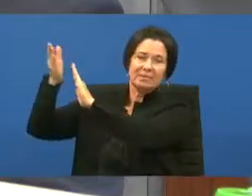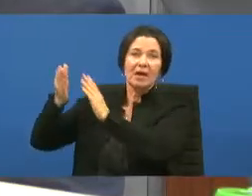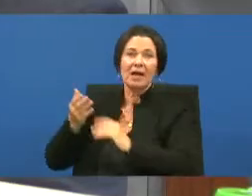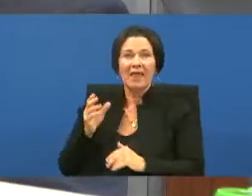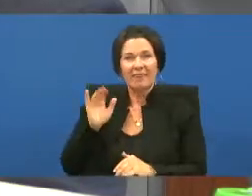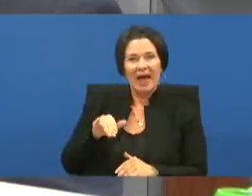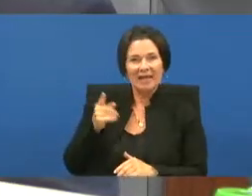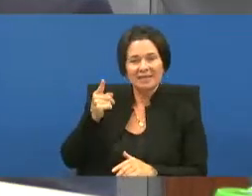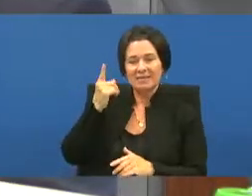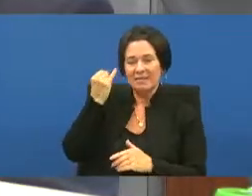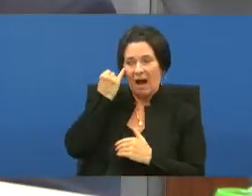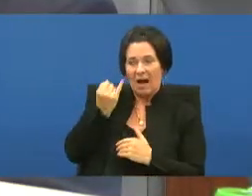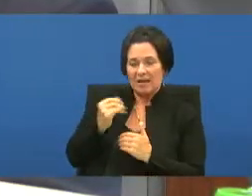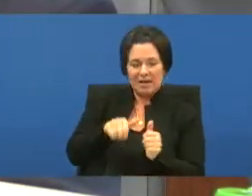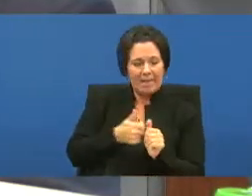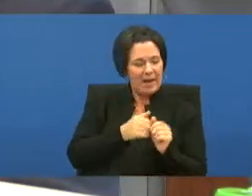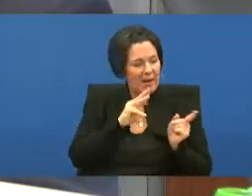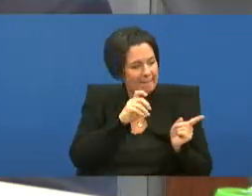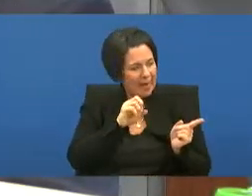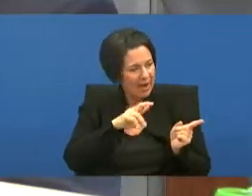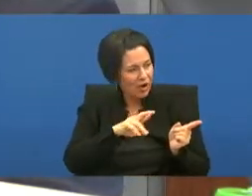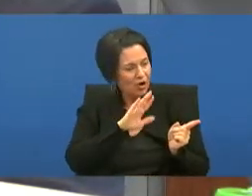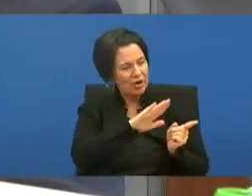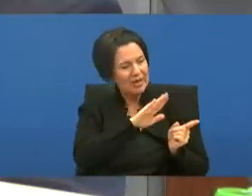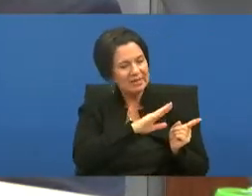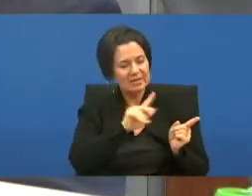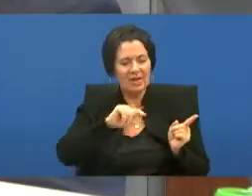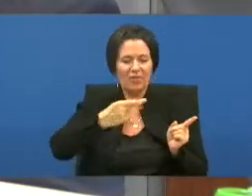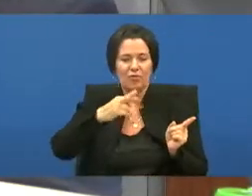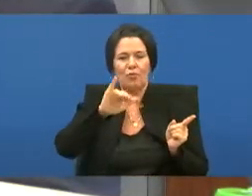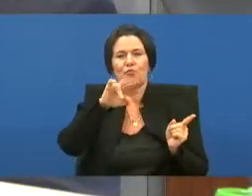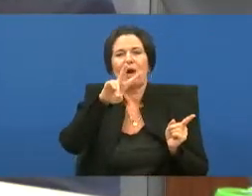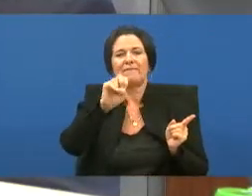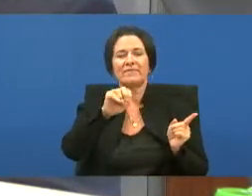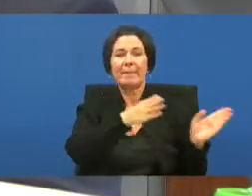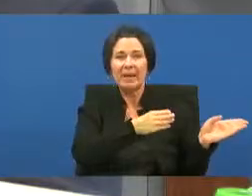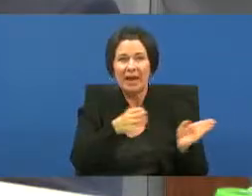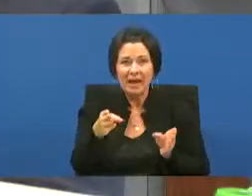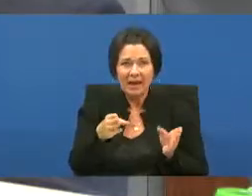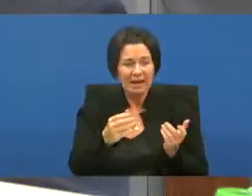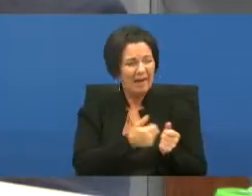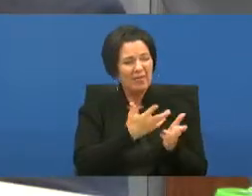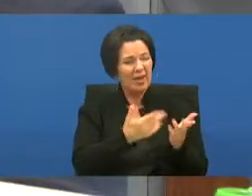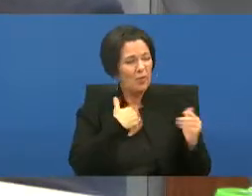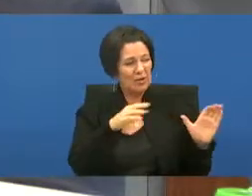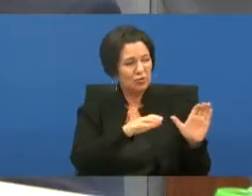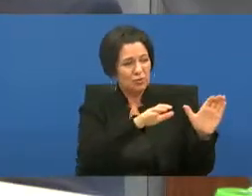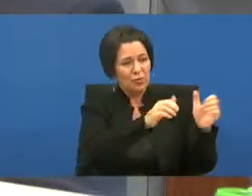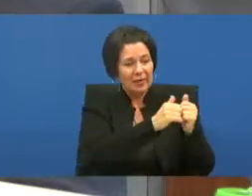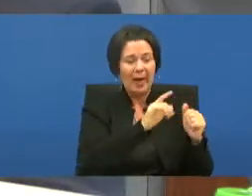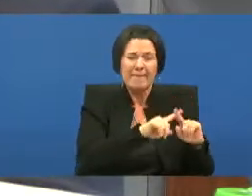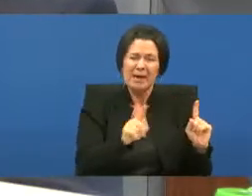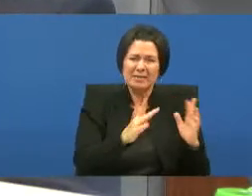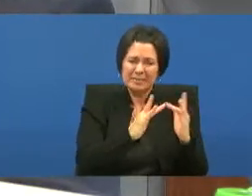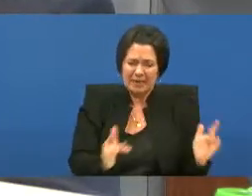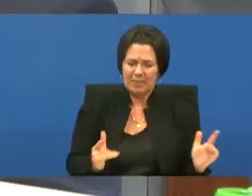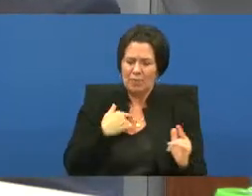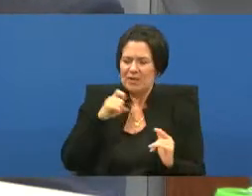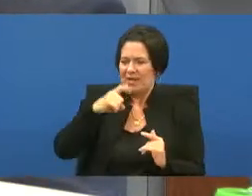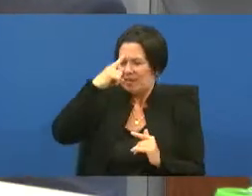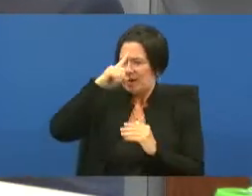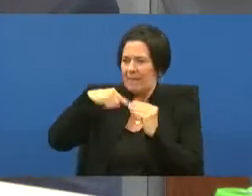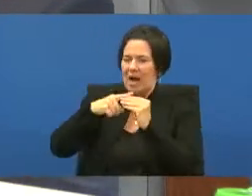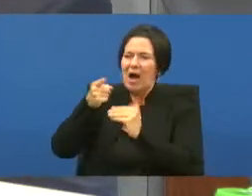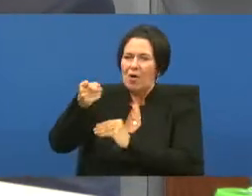behind the mayor's tax plan and the Thrive plan and everything we're doing there. But at the same time, we've got to be able to think long-term